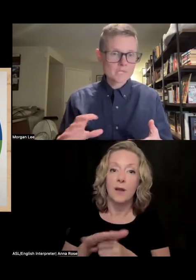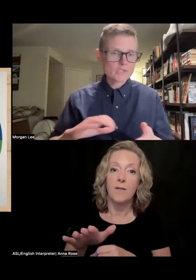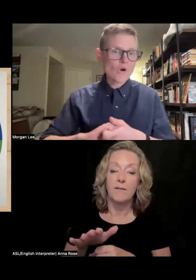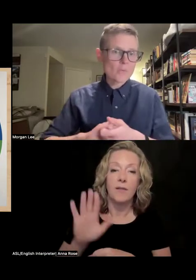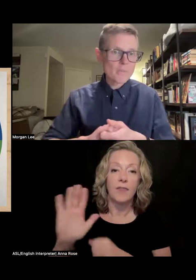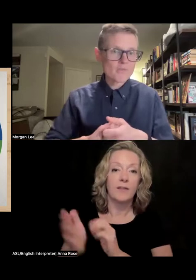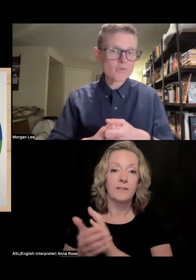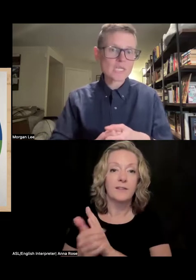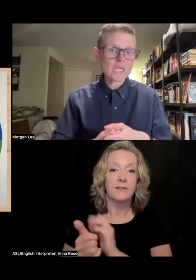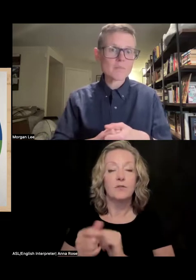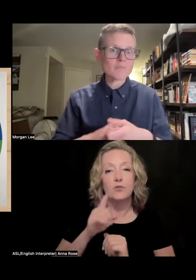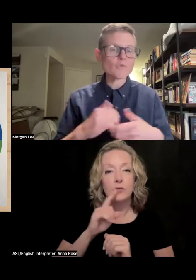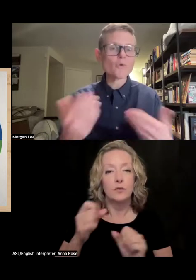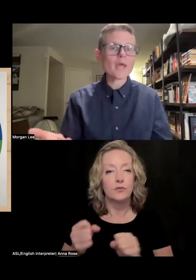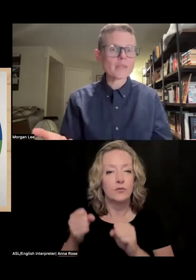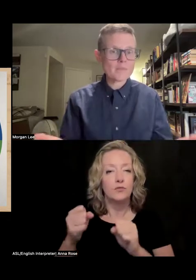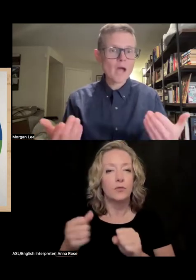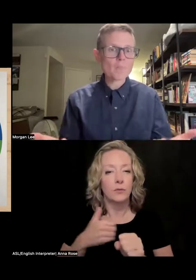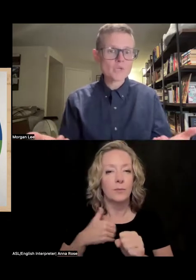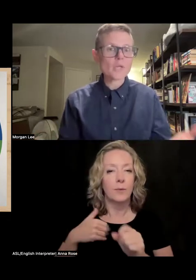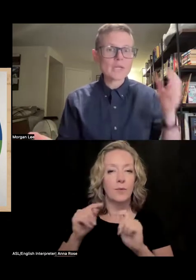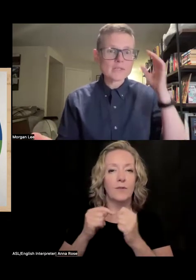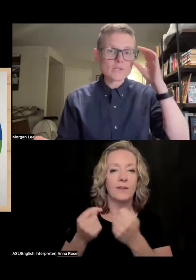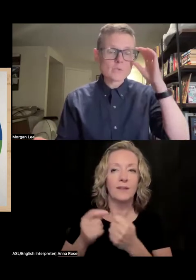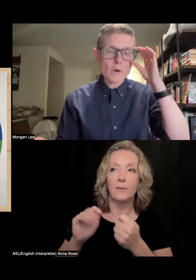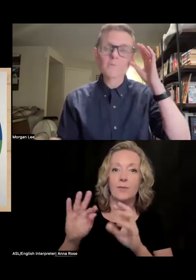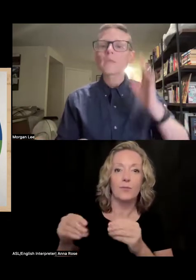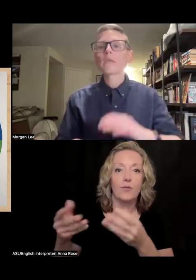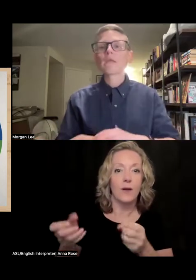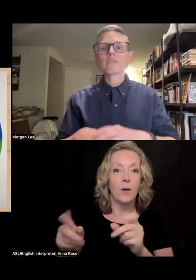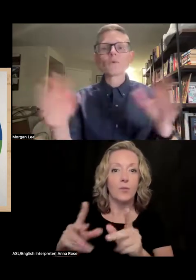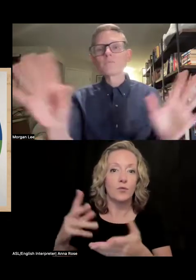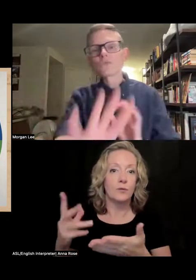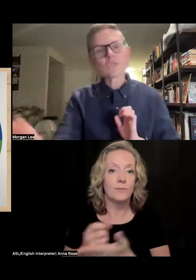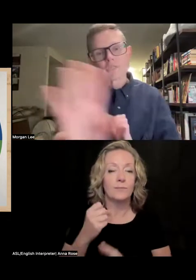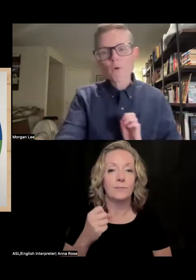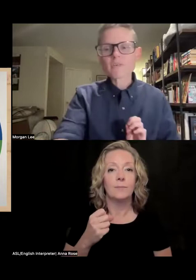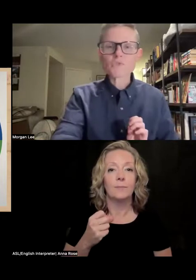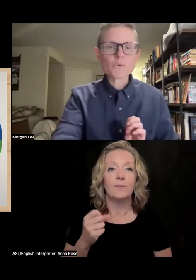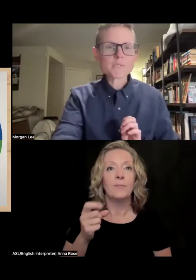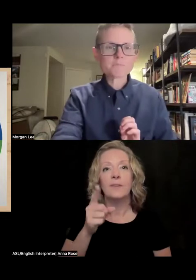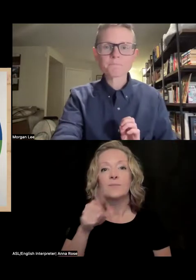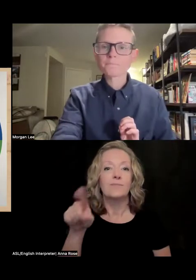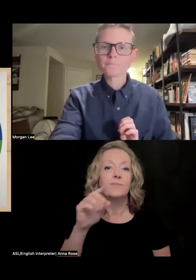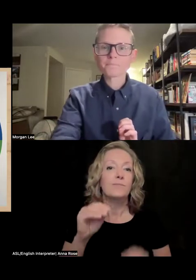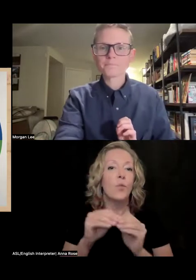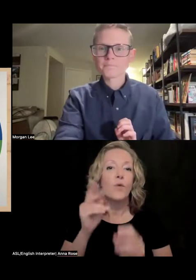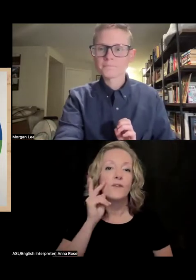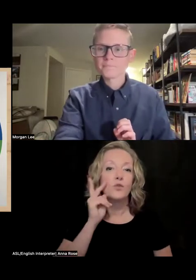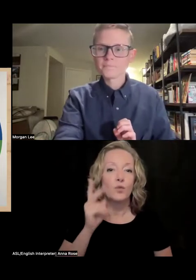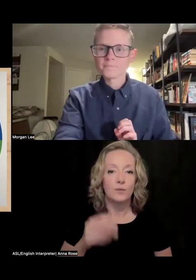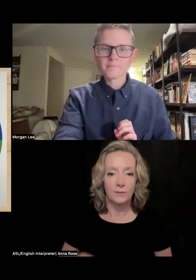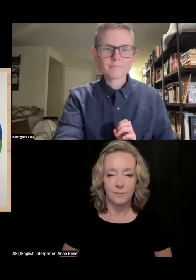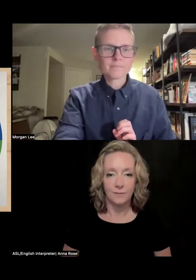become such a strong member of your team if you create them the opportunity to do so. So these are just some more visuals.